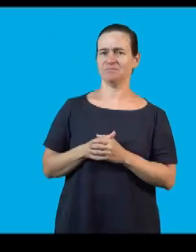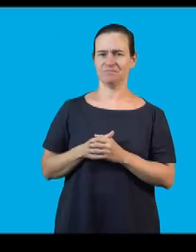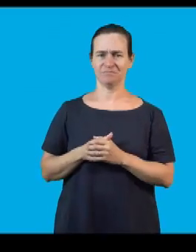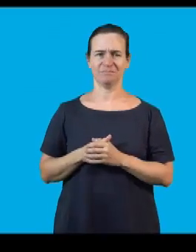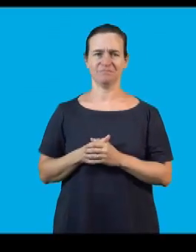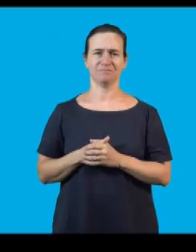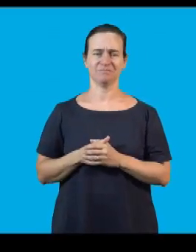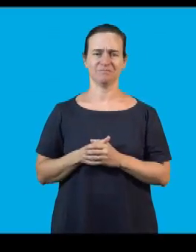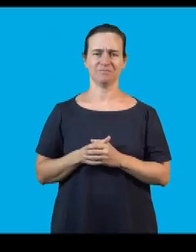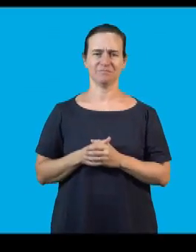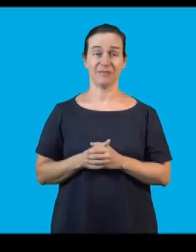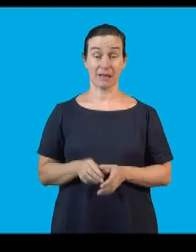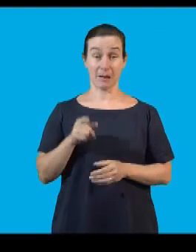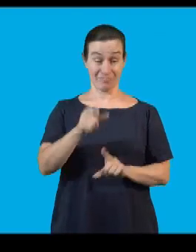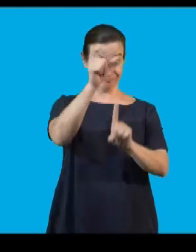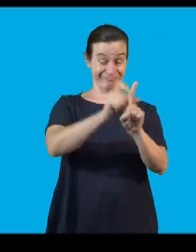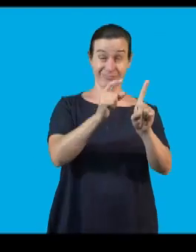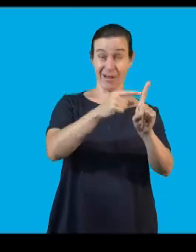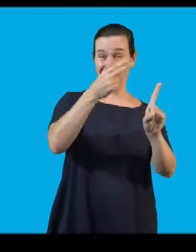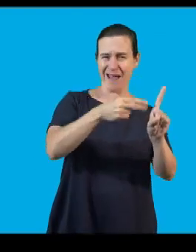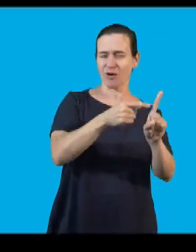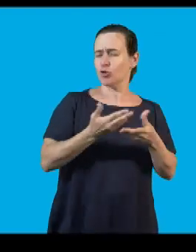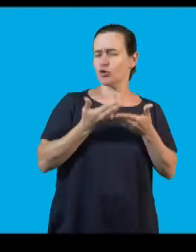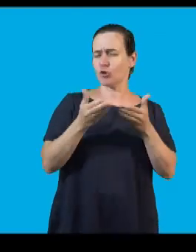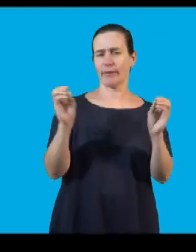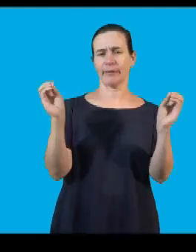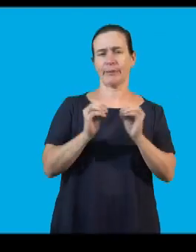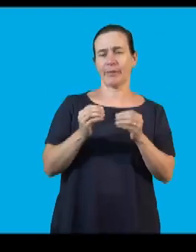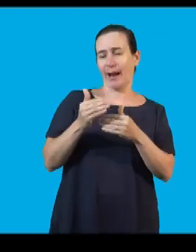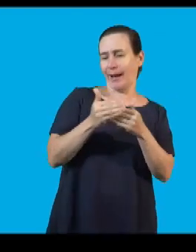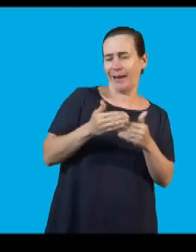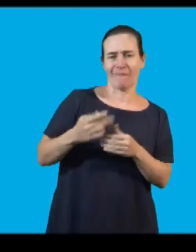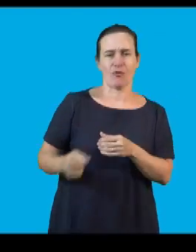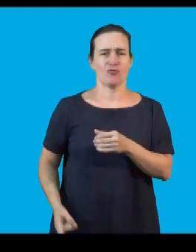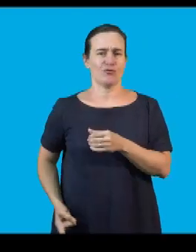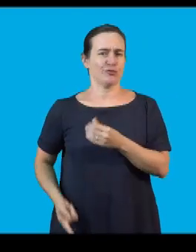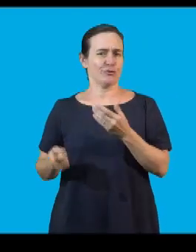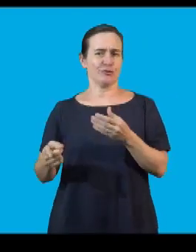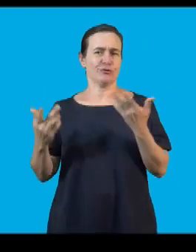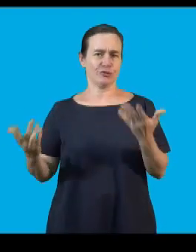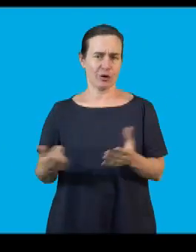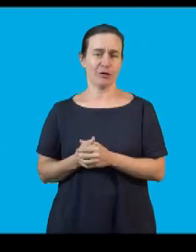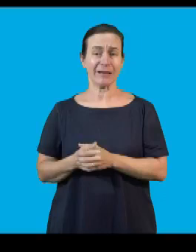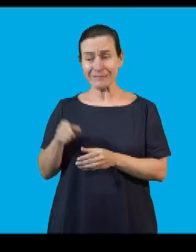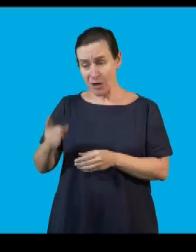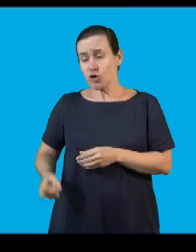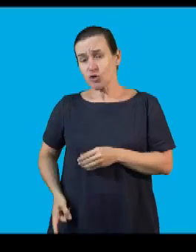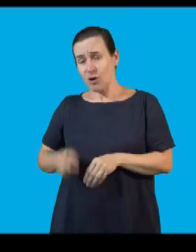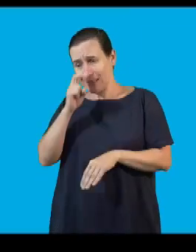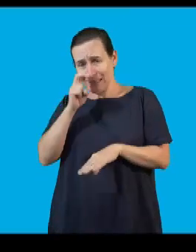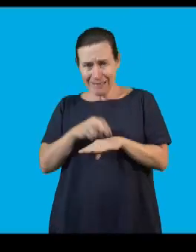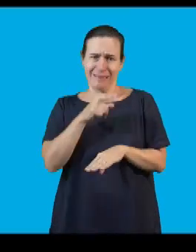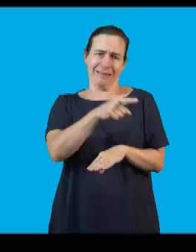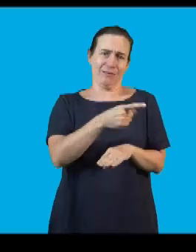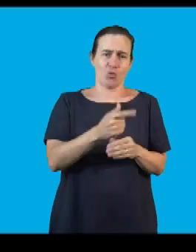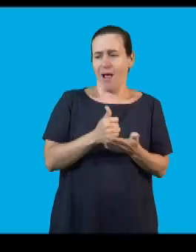words, angry and disturbed. That he shows no care or concern for his dog, which